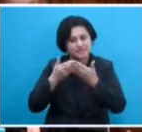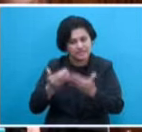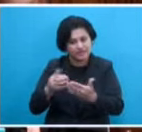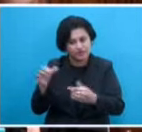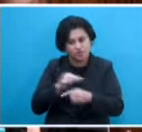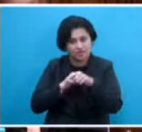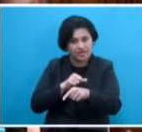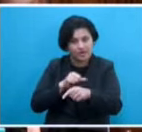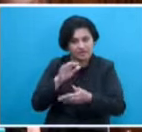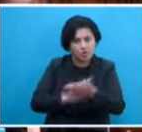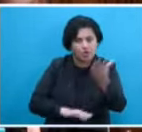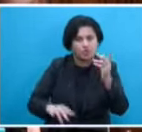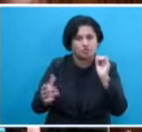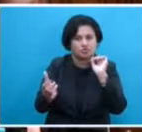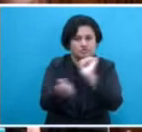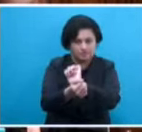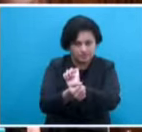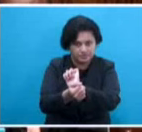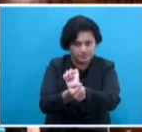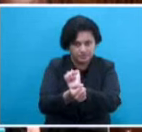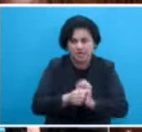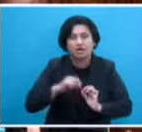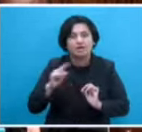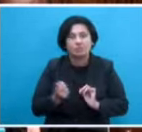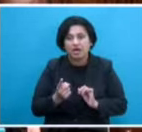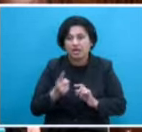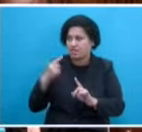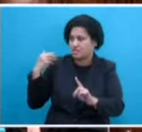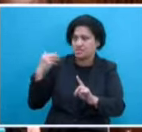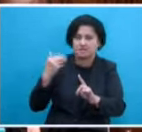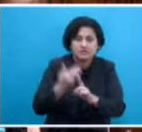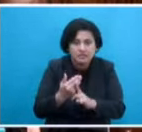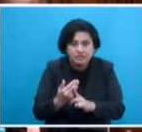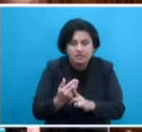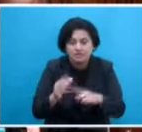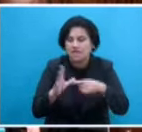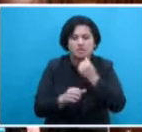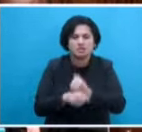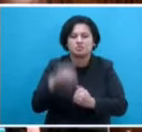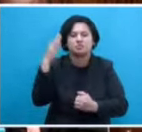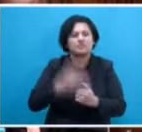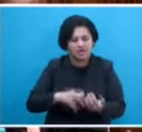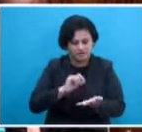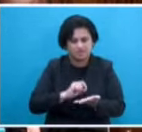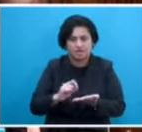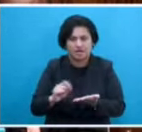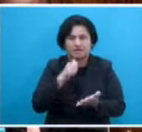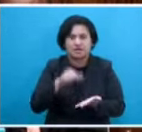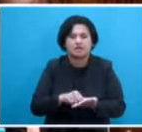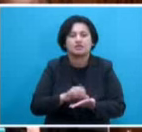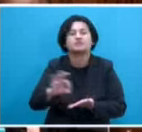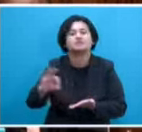matter for prosecution. To date, the Attorney General has not issued that authority, which he rightly should do so as the